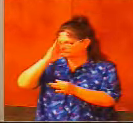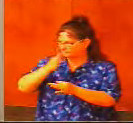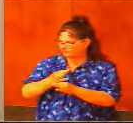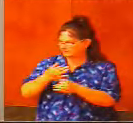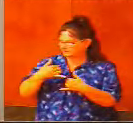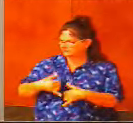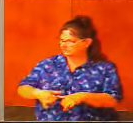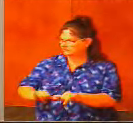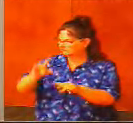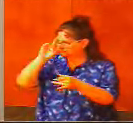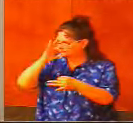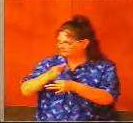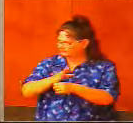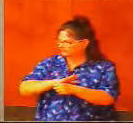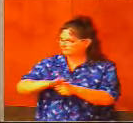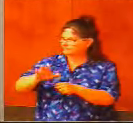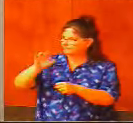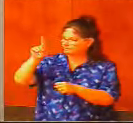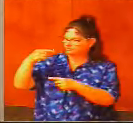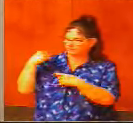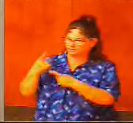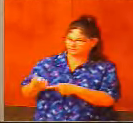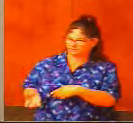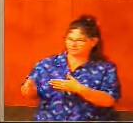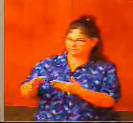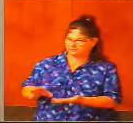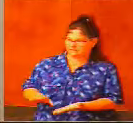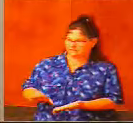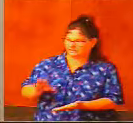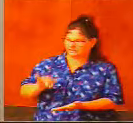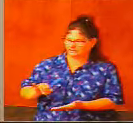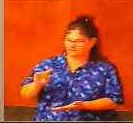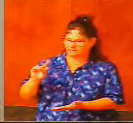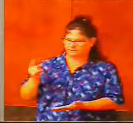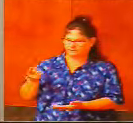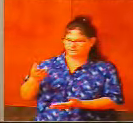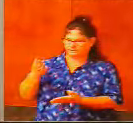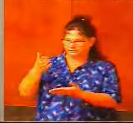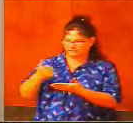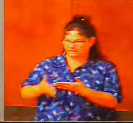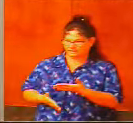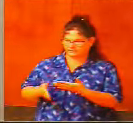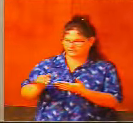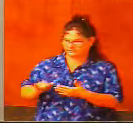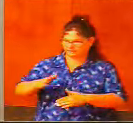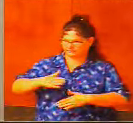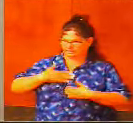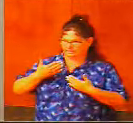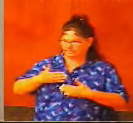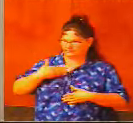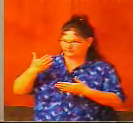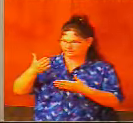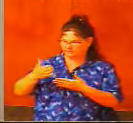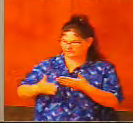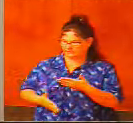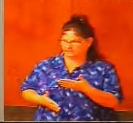faithful to Jesus until we die. That's the only ending that's a happy ending.